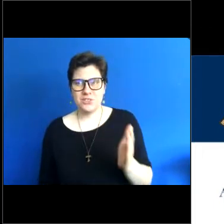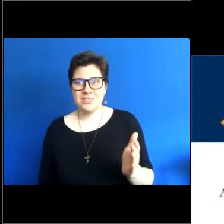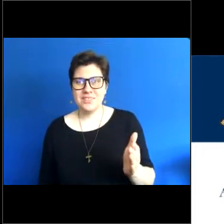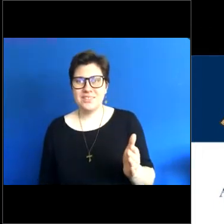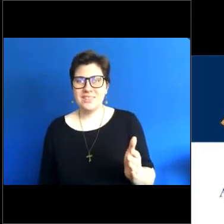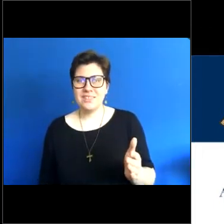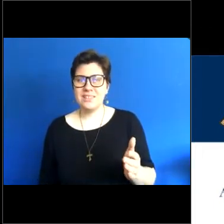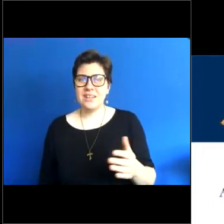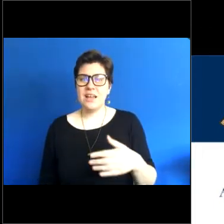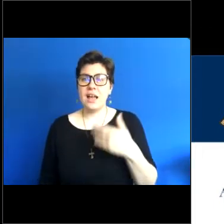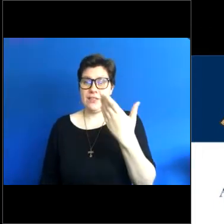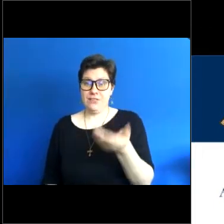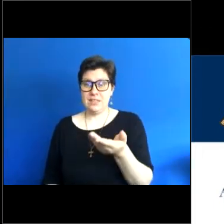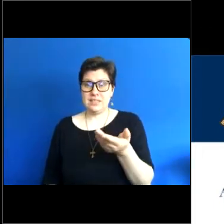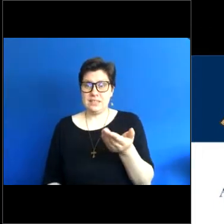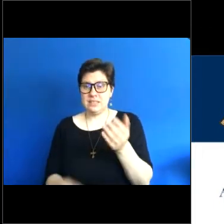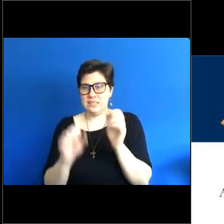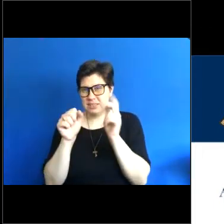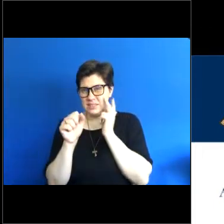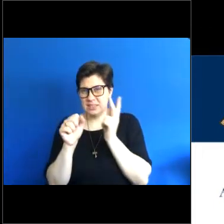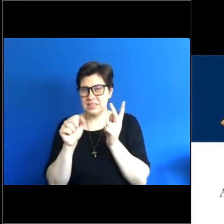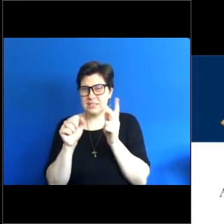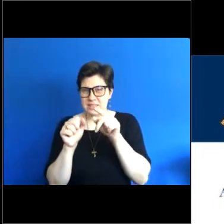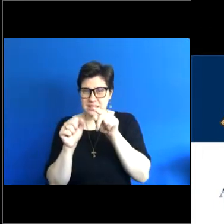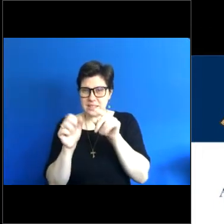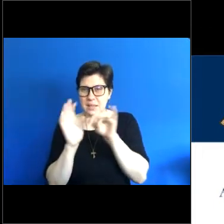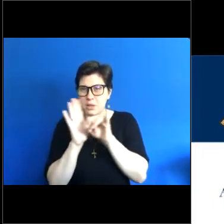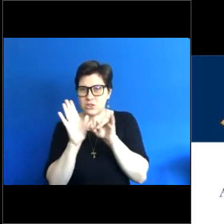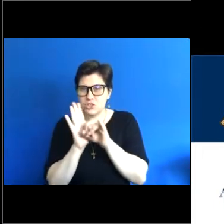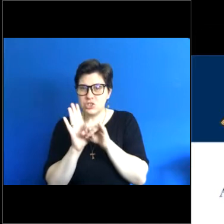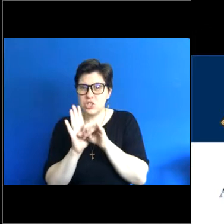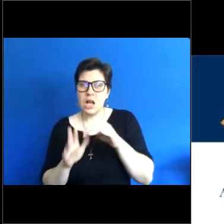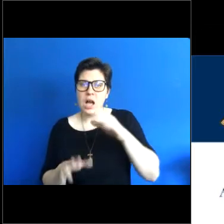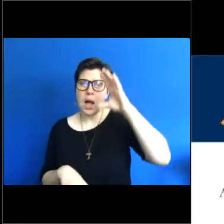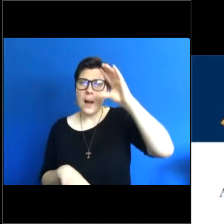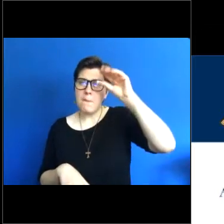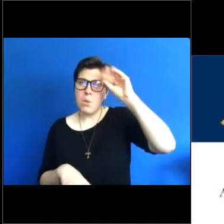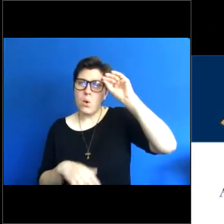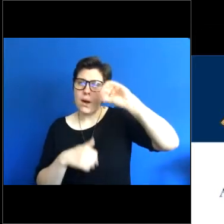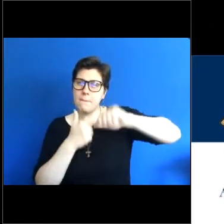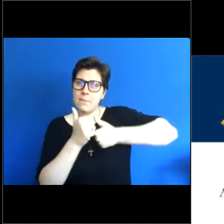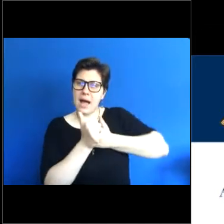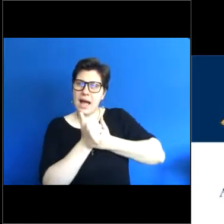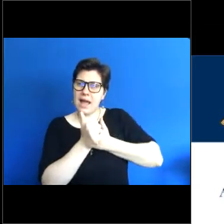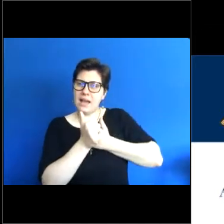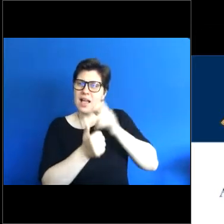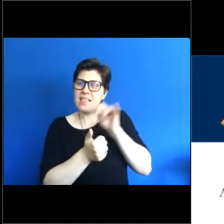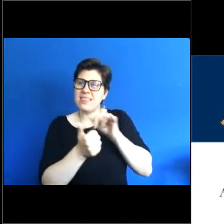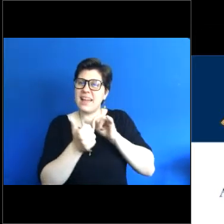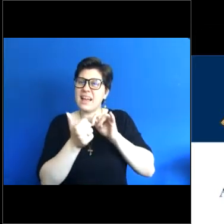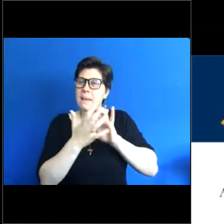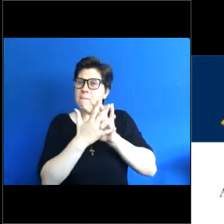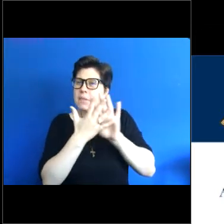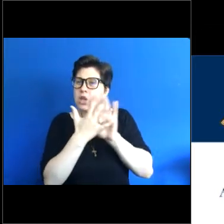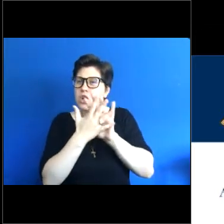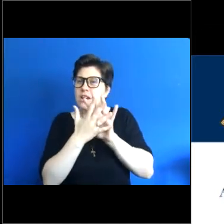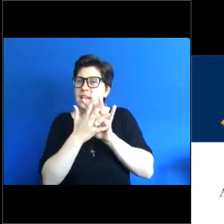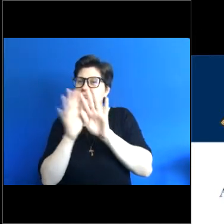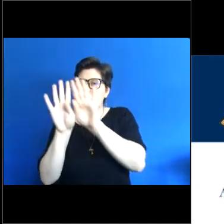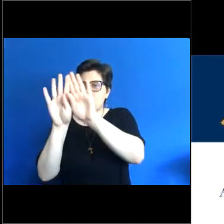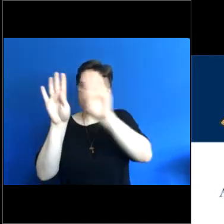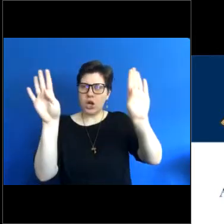here, as you can see, is a boy behind what looks like kind of a blurry curtain. And this image